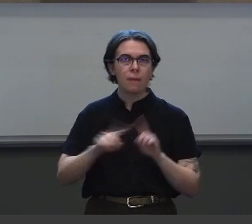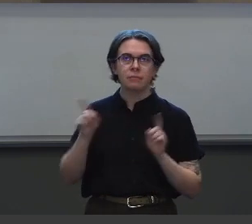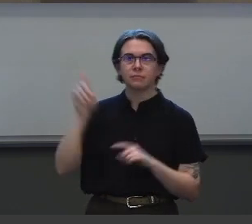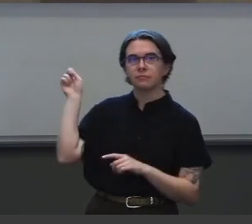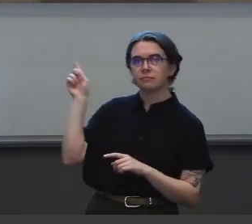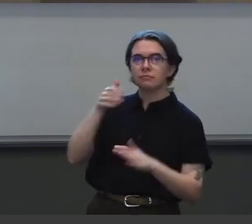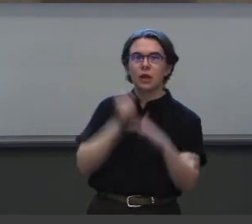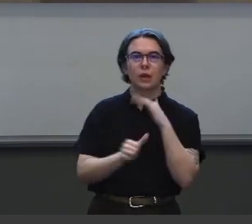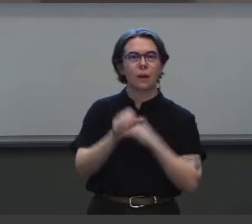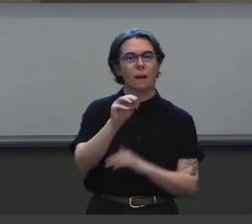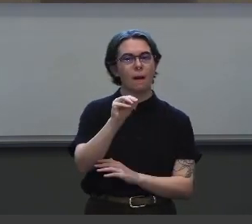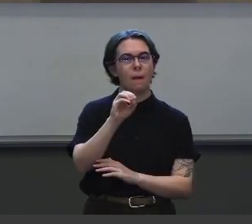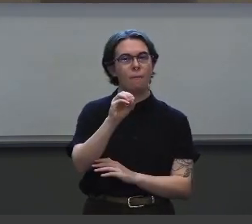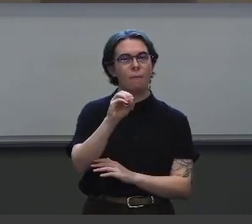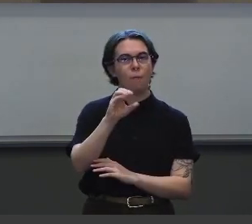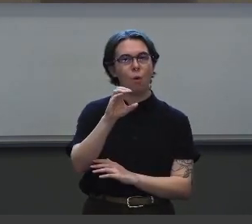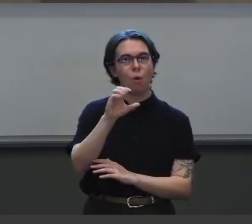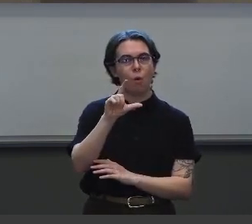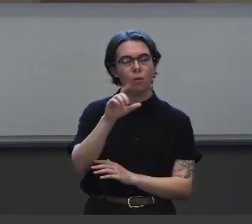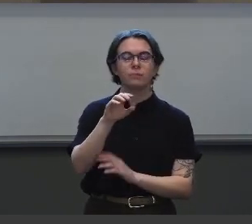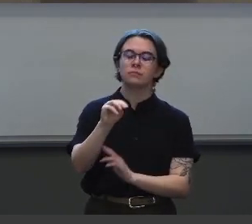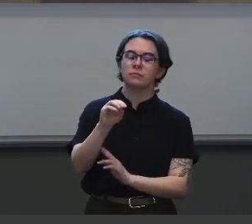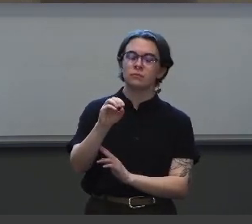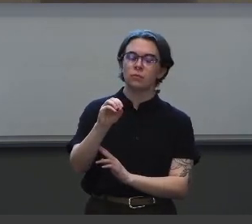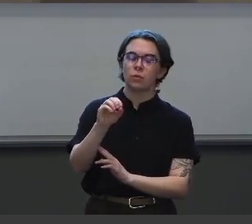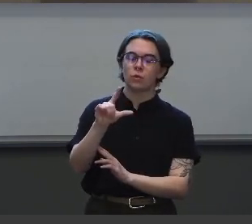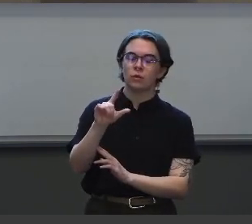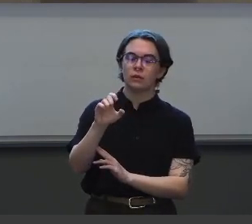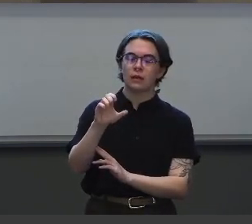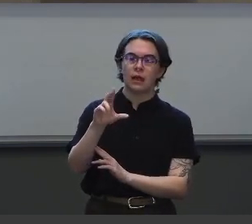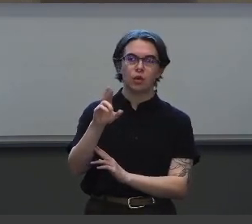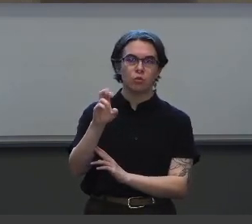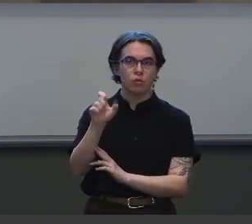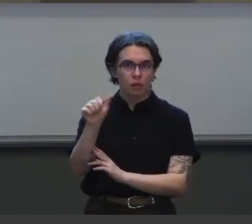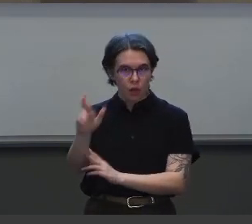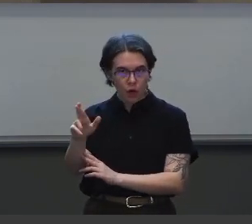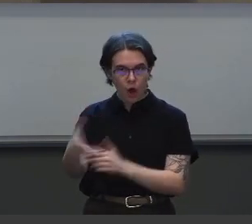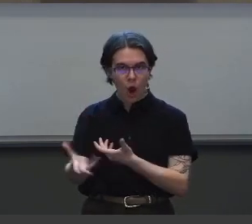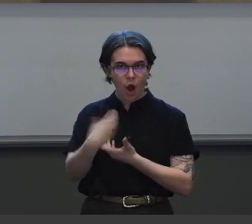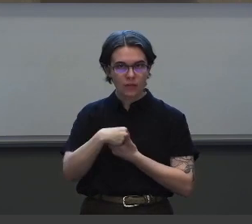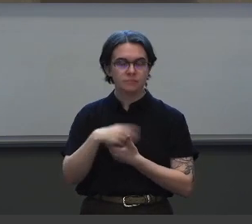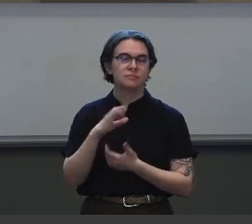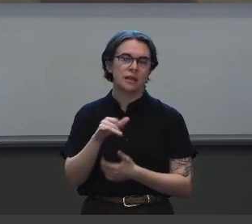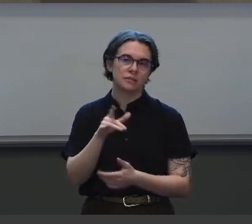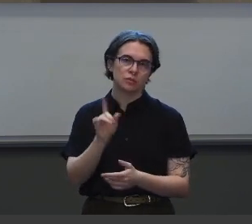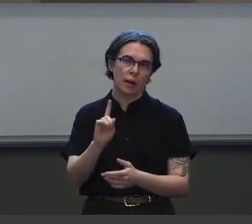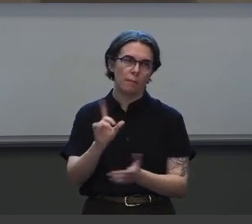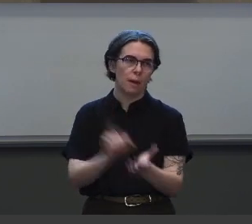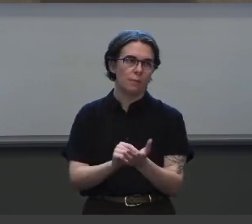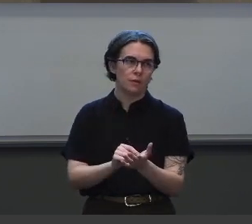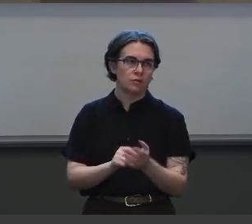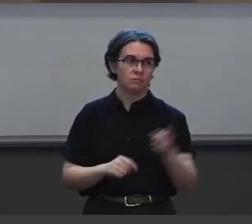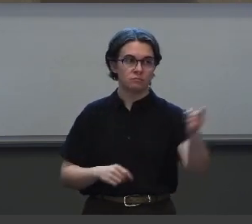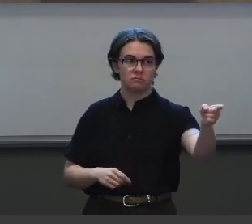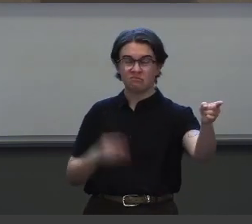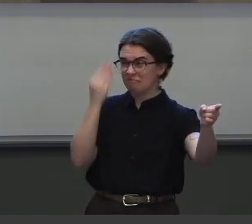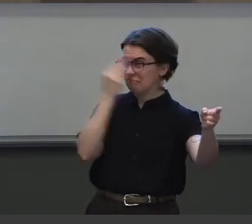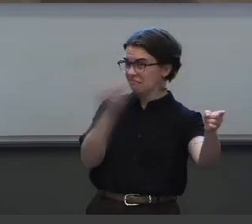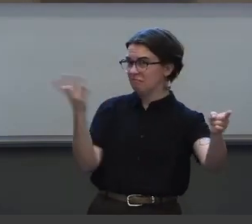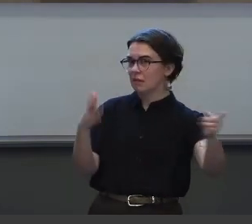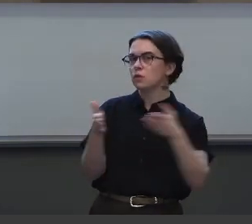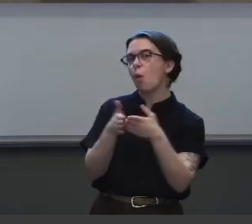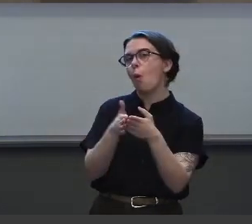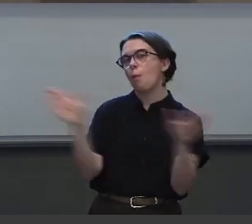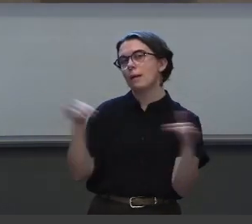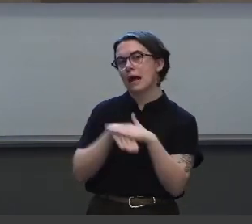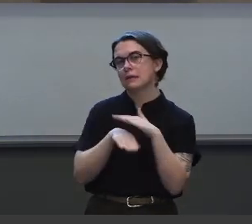Molecular Autism. Again, if you're interested in seeing the full paper, you can send me an email, and I'd be happy to send it as well. It's open access, too.